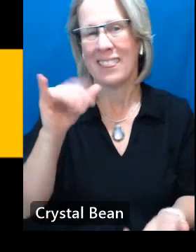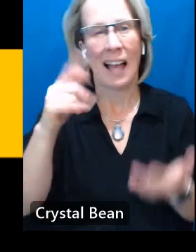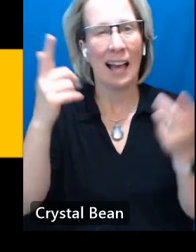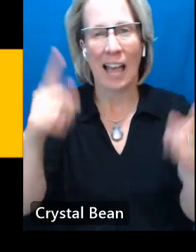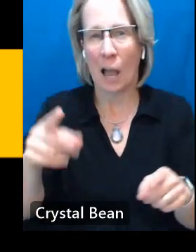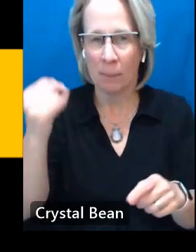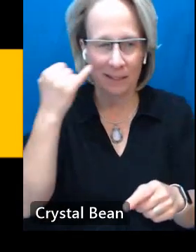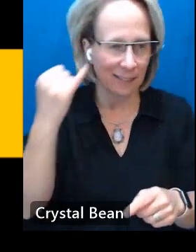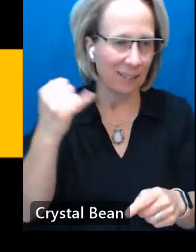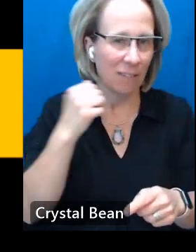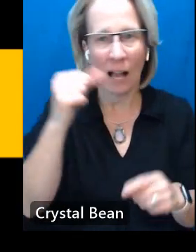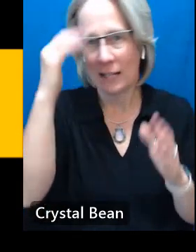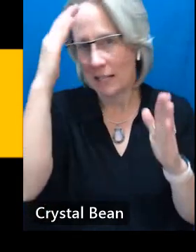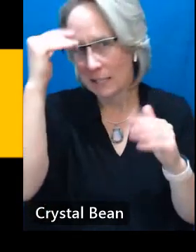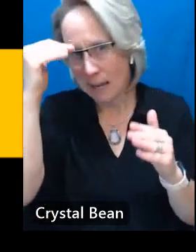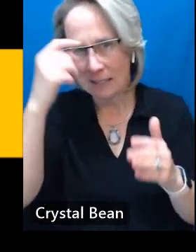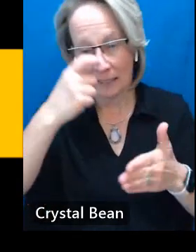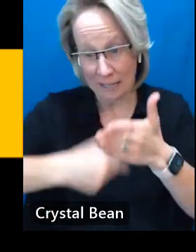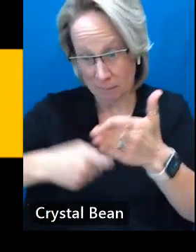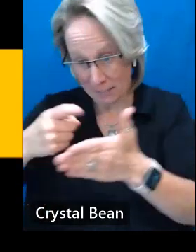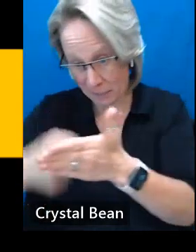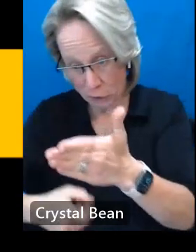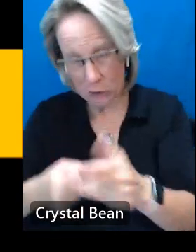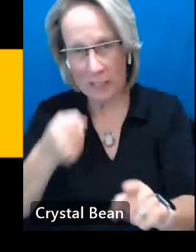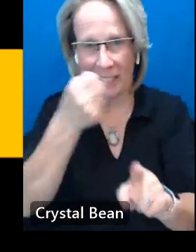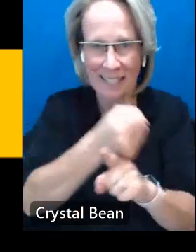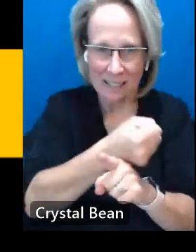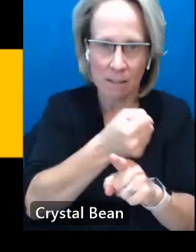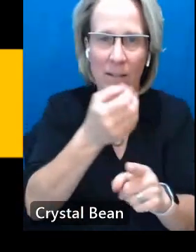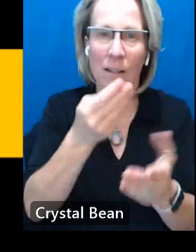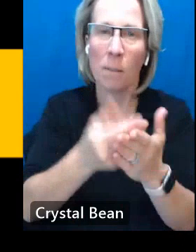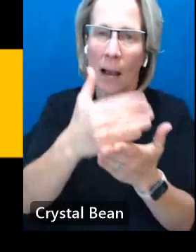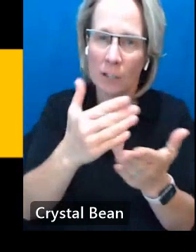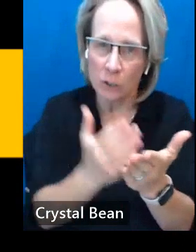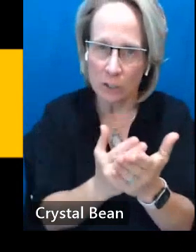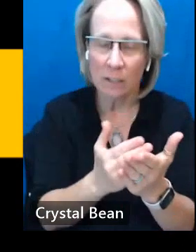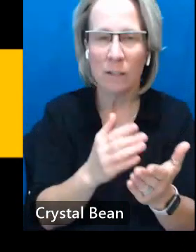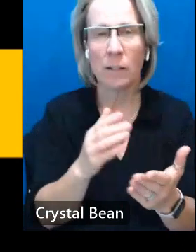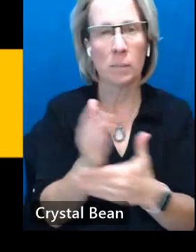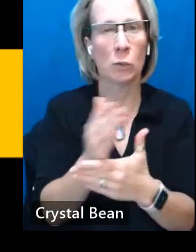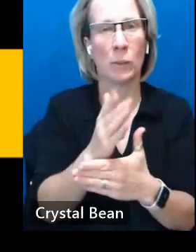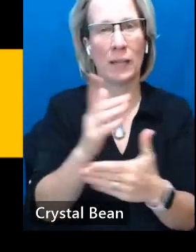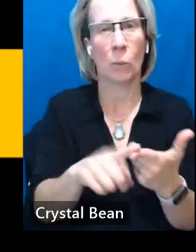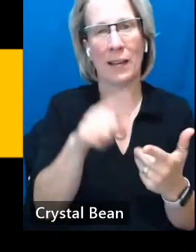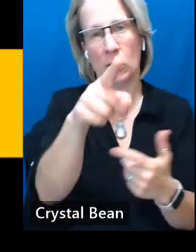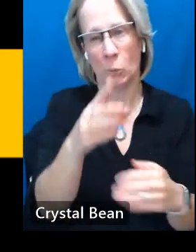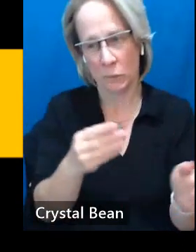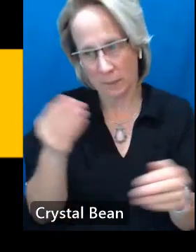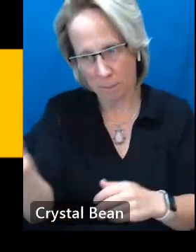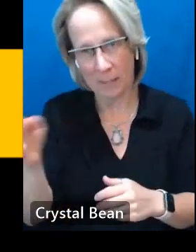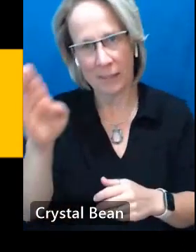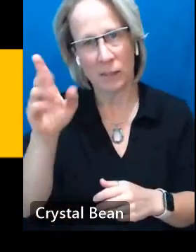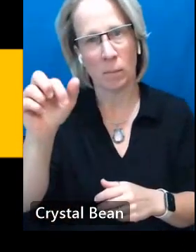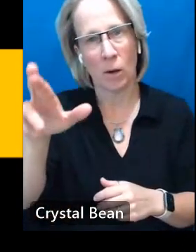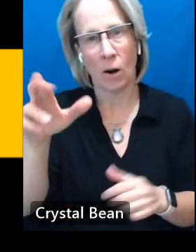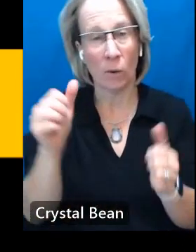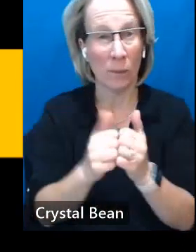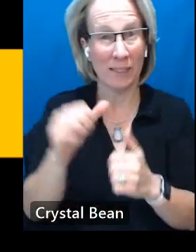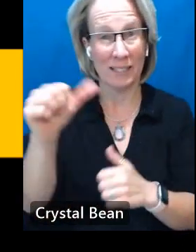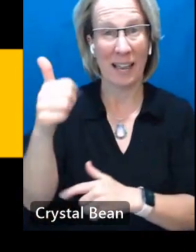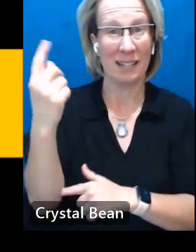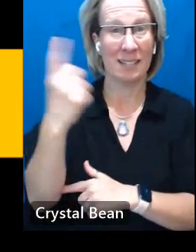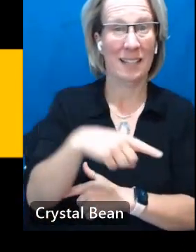expenditures hit the budget, in between the time that you submit the bar and we post it, right? Especially with that 10-day wait. So it's